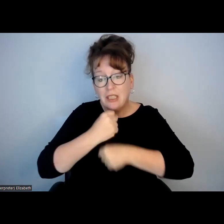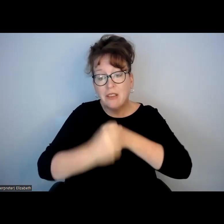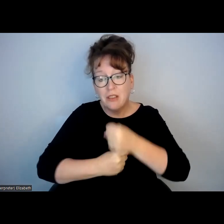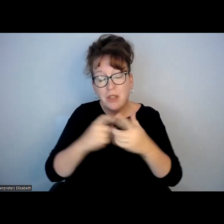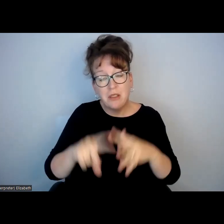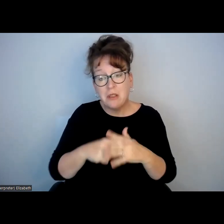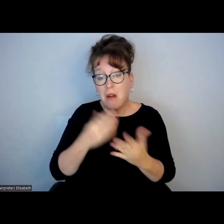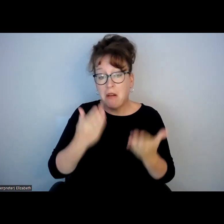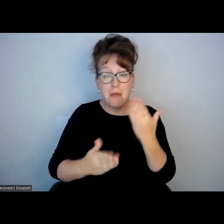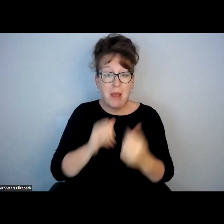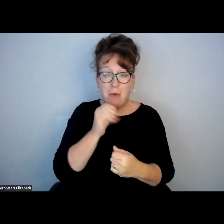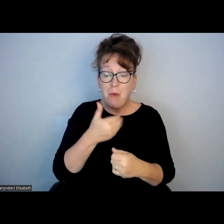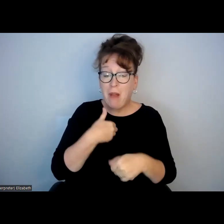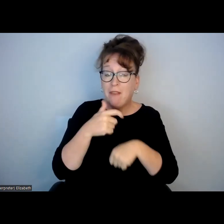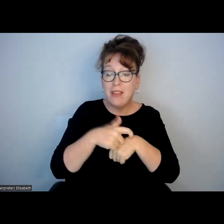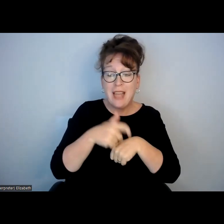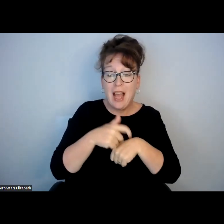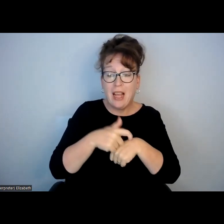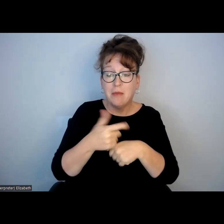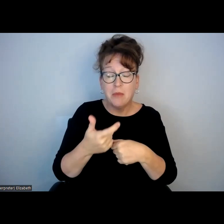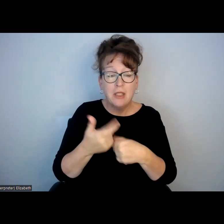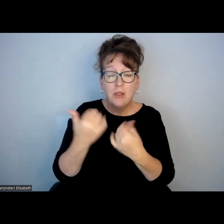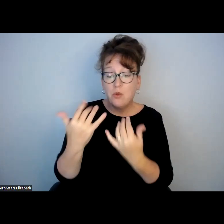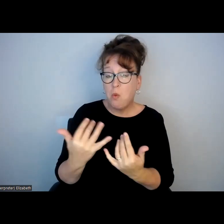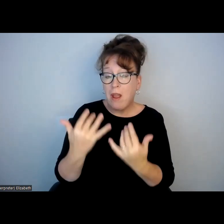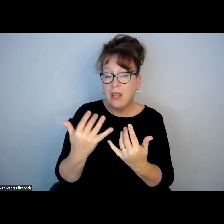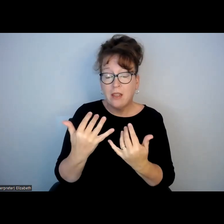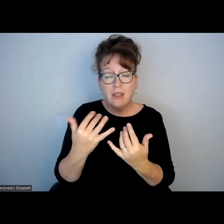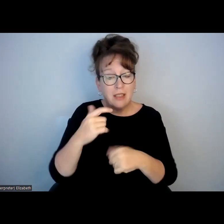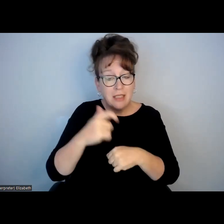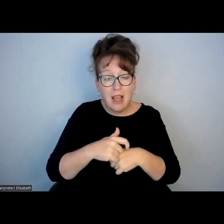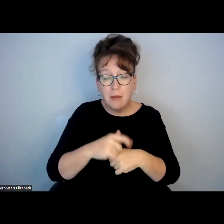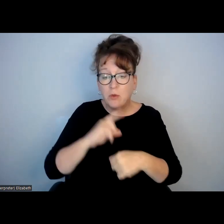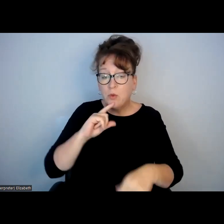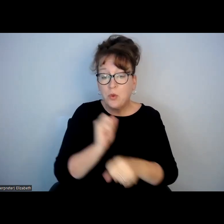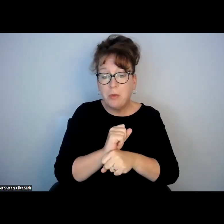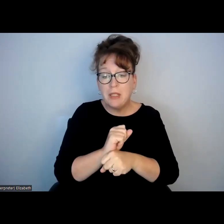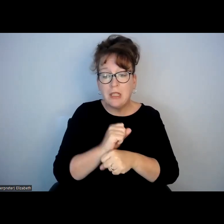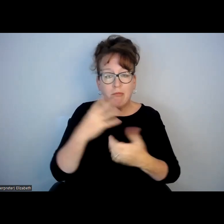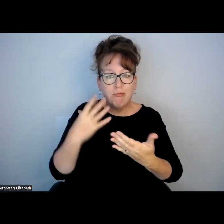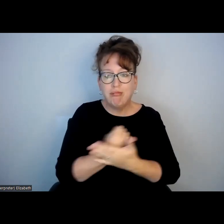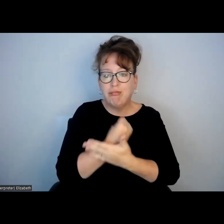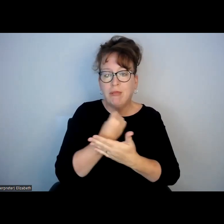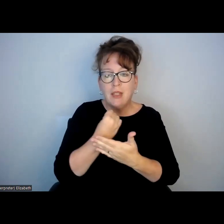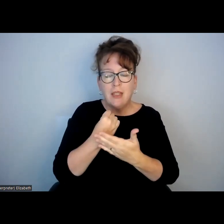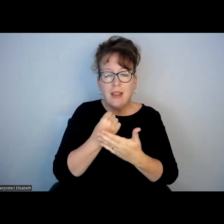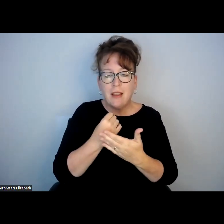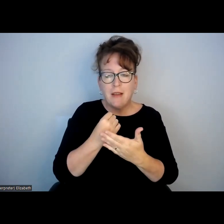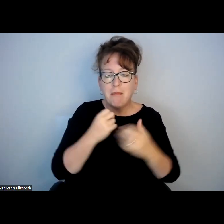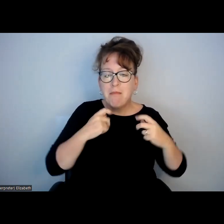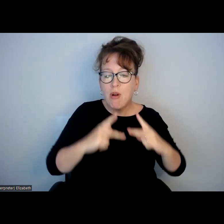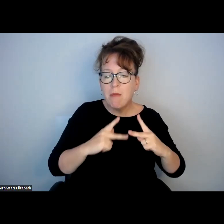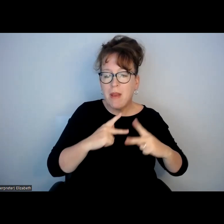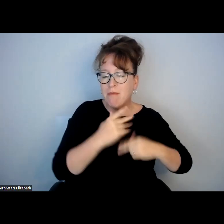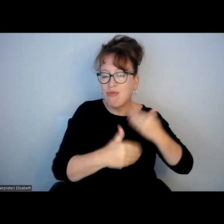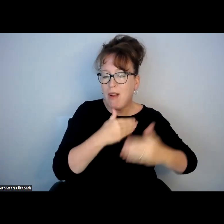not have the time to actually go through to utilize the existing permitting procedures. So we're